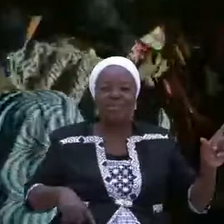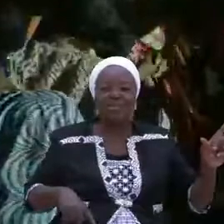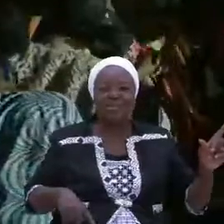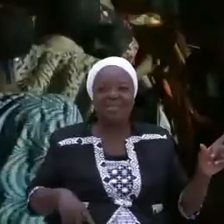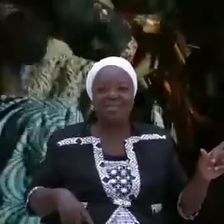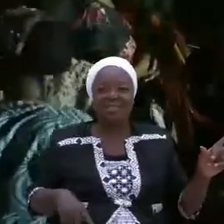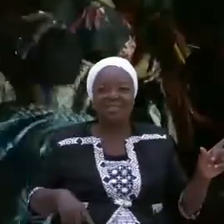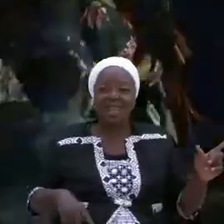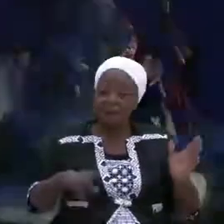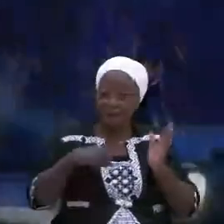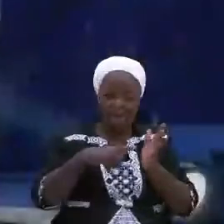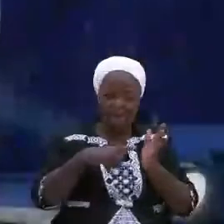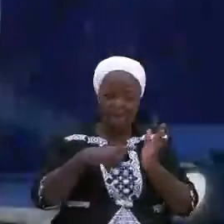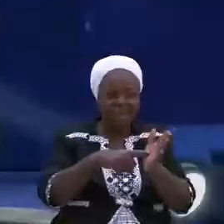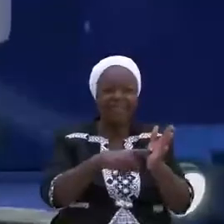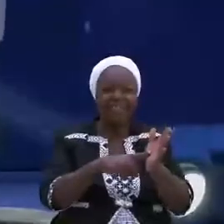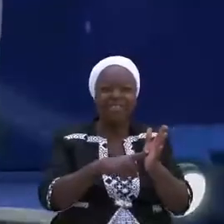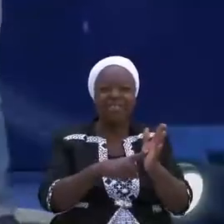manifestation